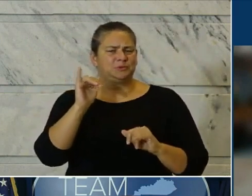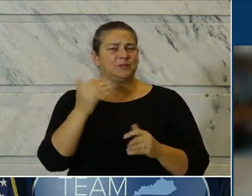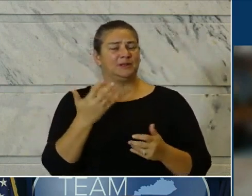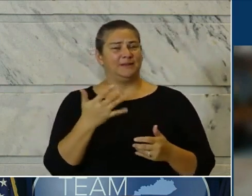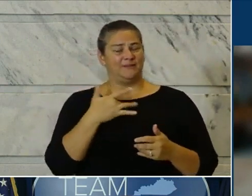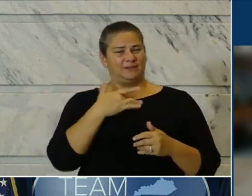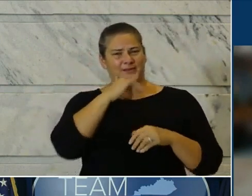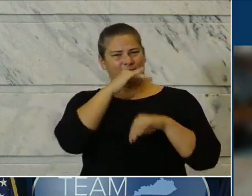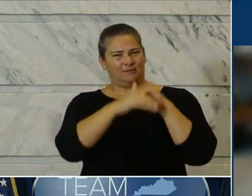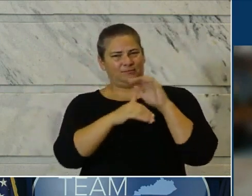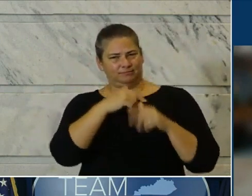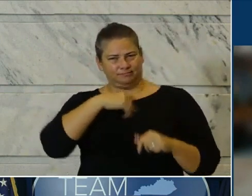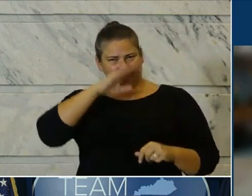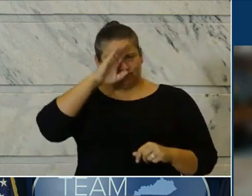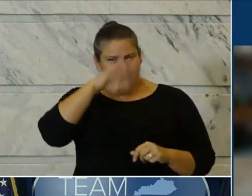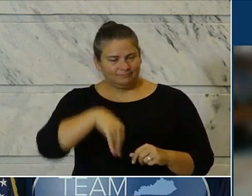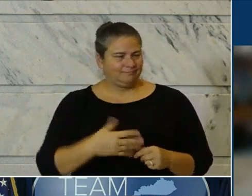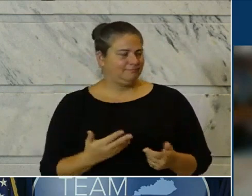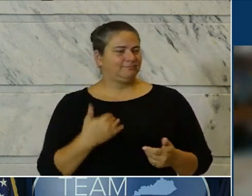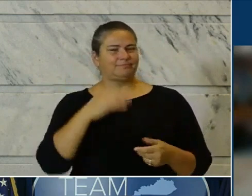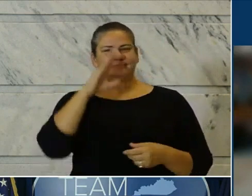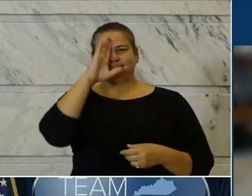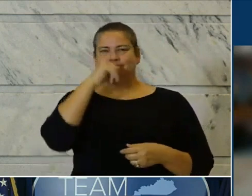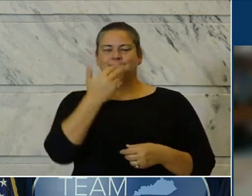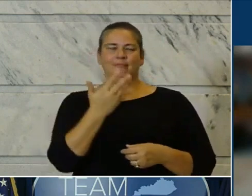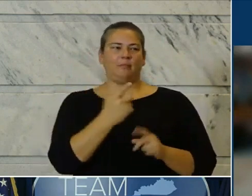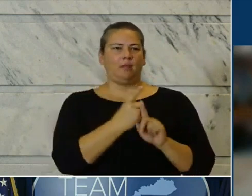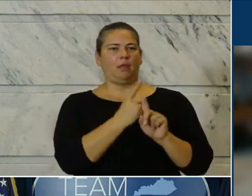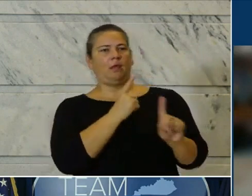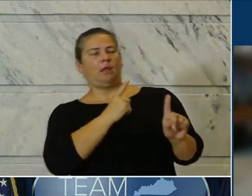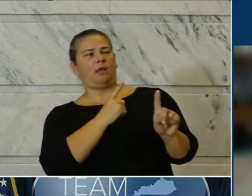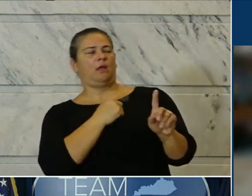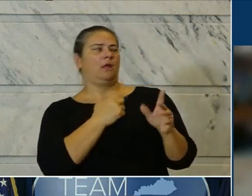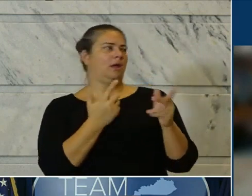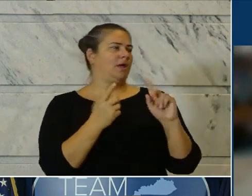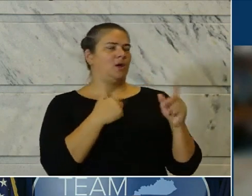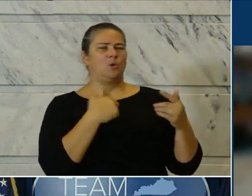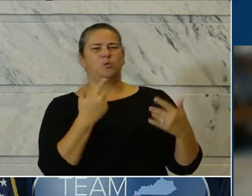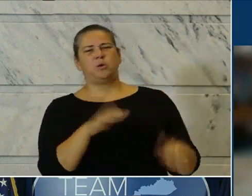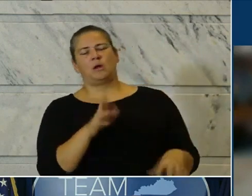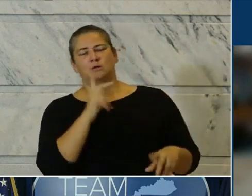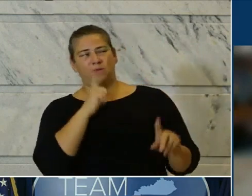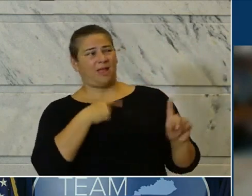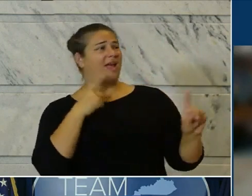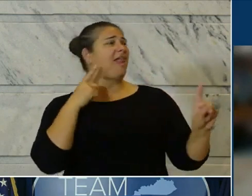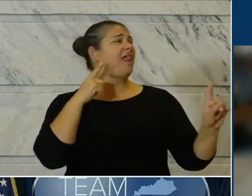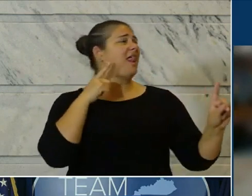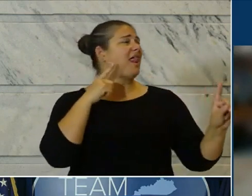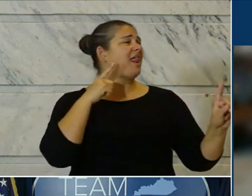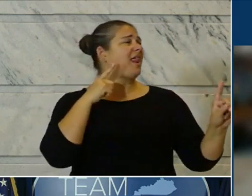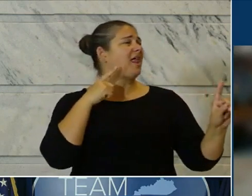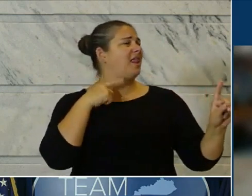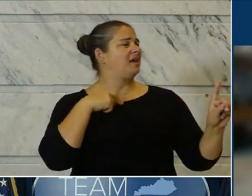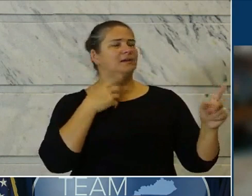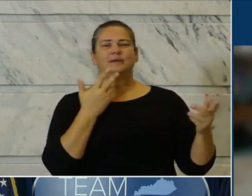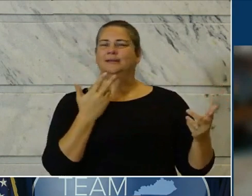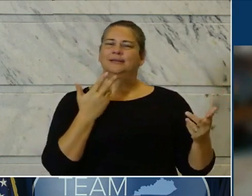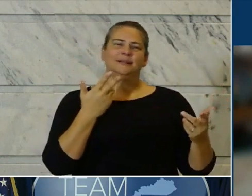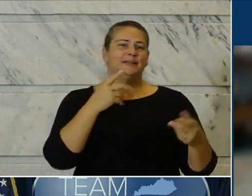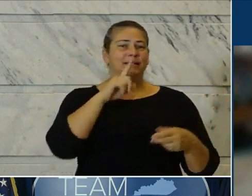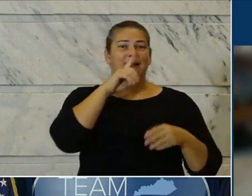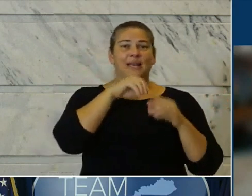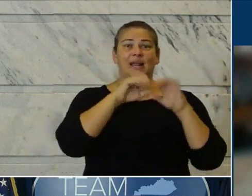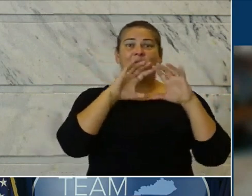like we need to with social distancing. We might not want to follow all those rules. We might not want to cut down on our numbers of contacts, but our kids in that